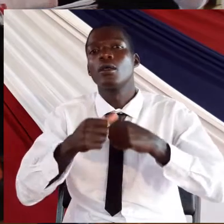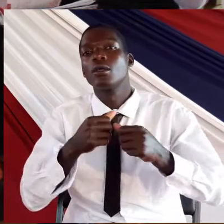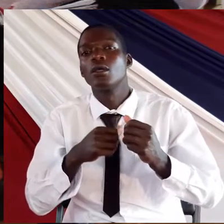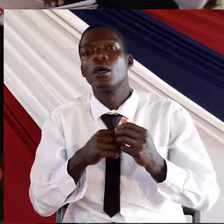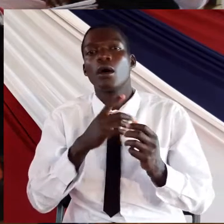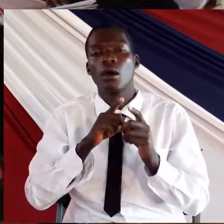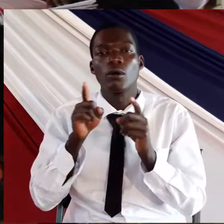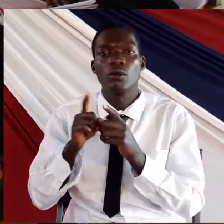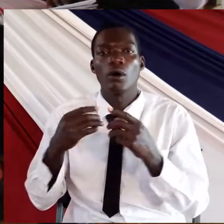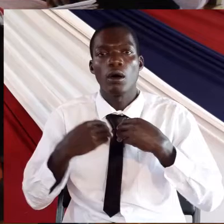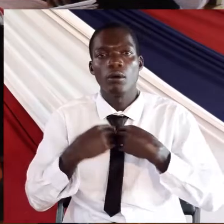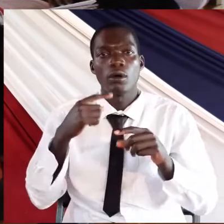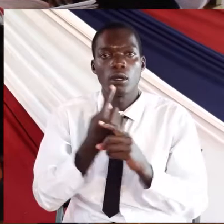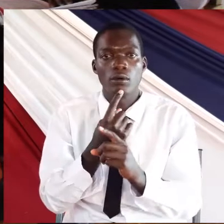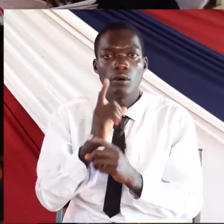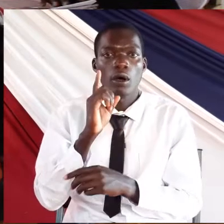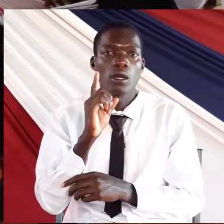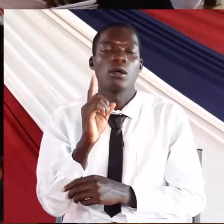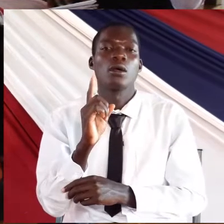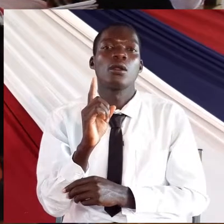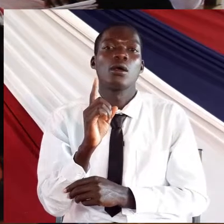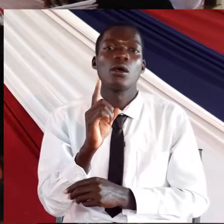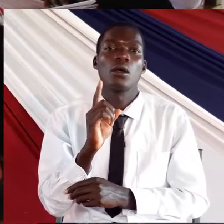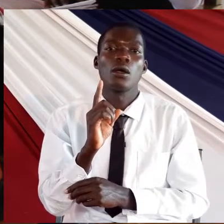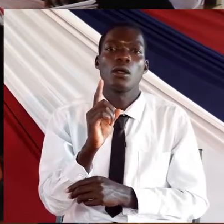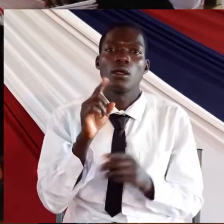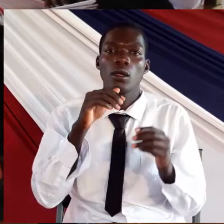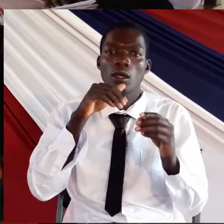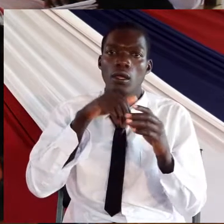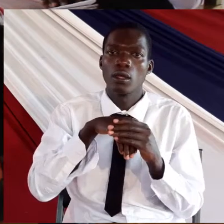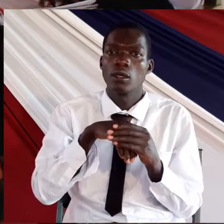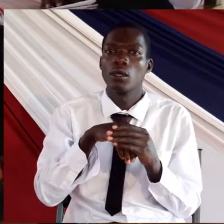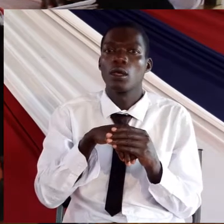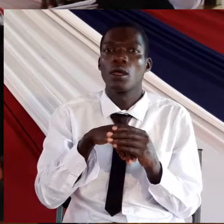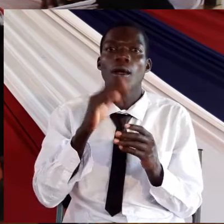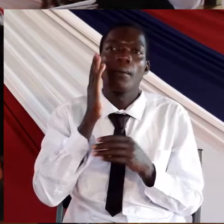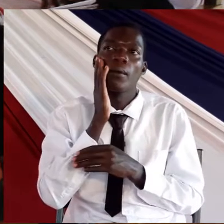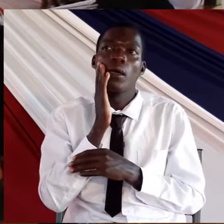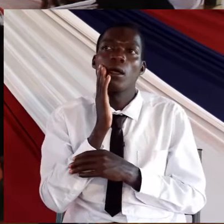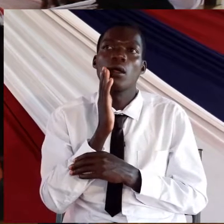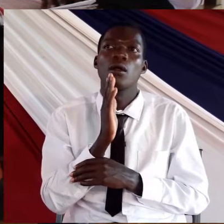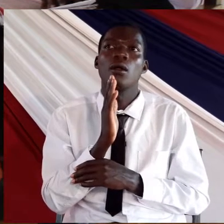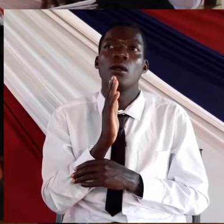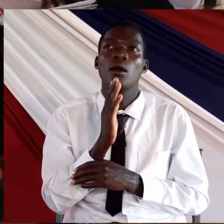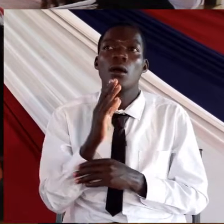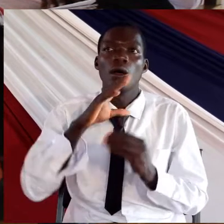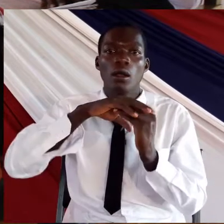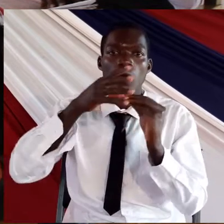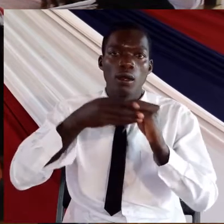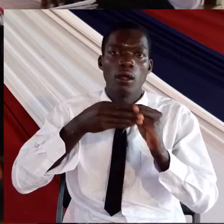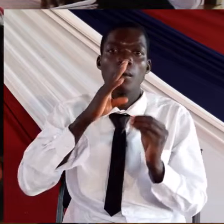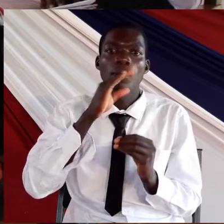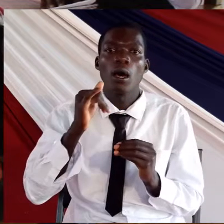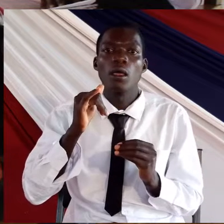also differences. One, in Atrahasis, men are created by the